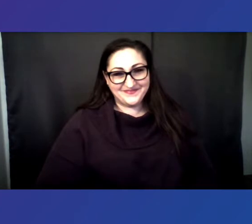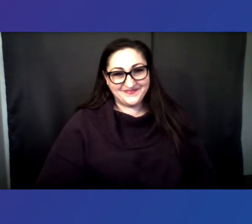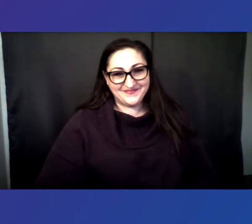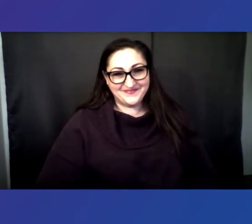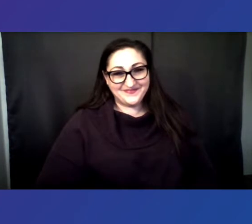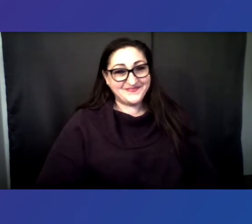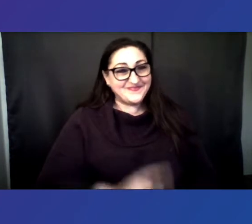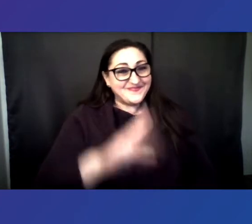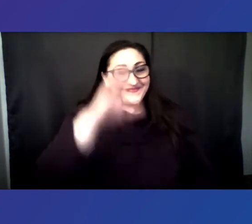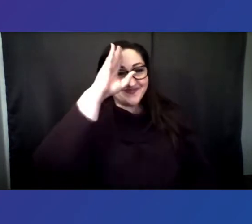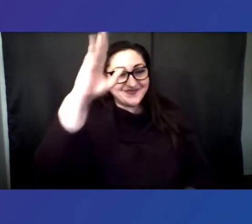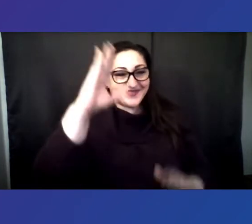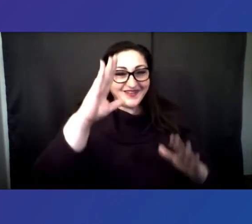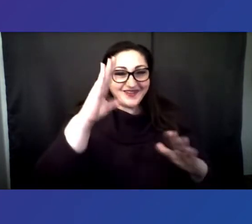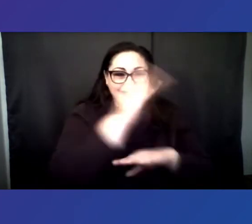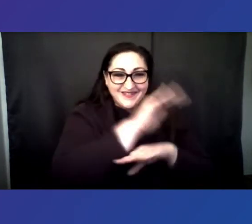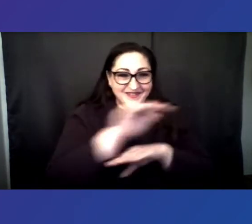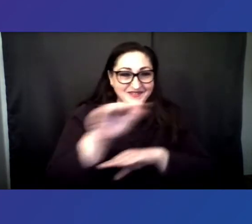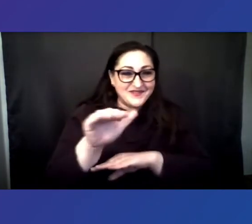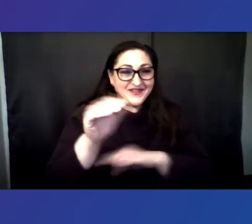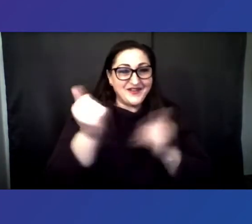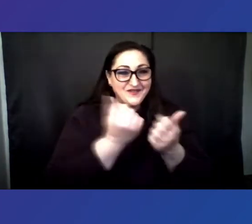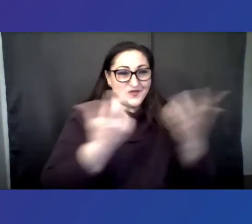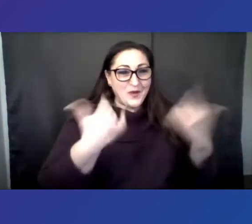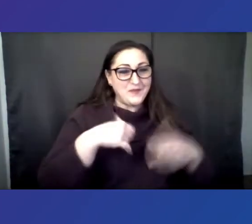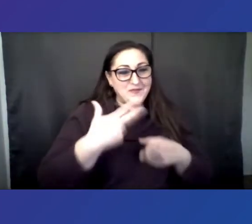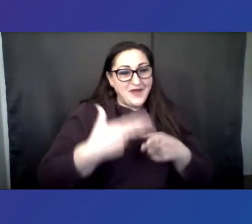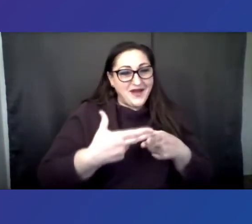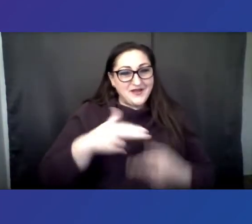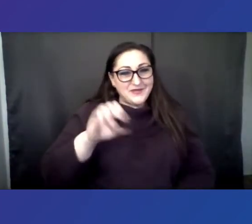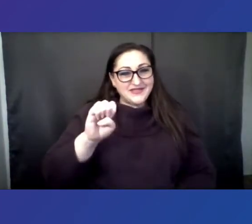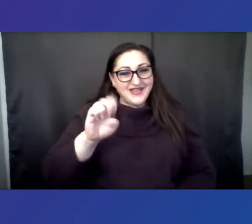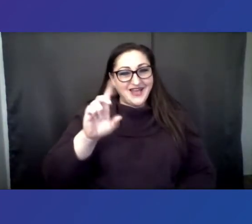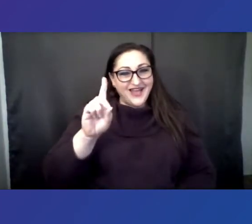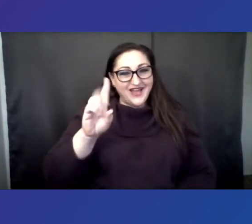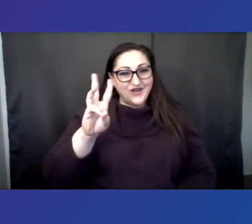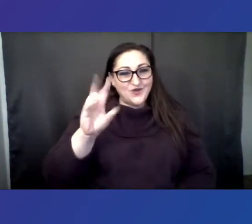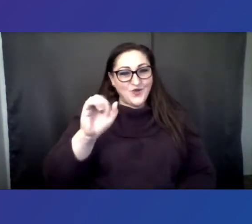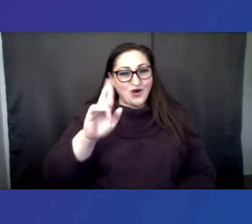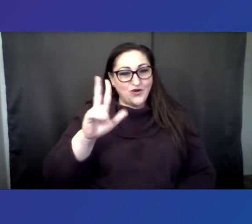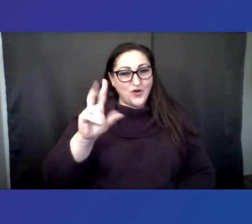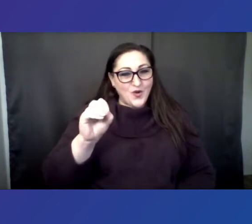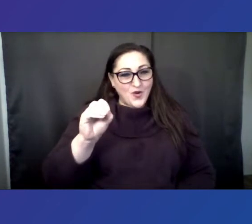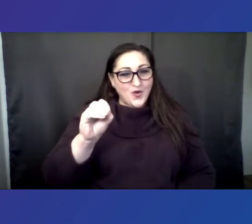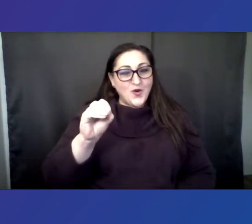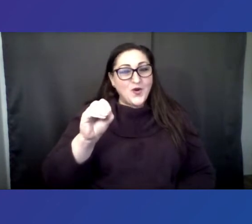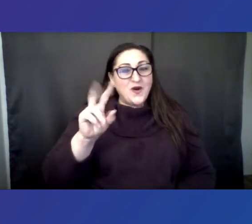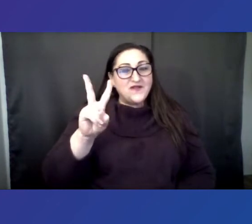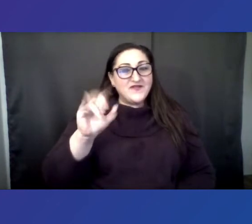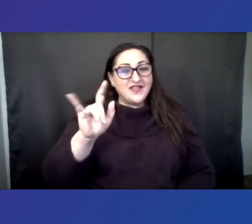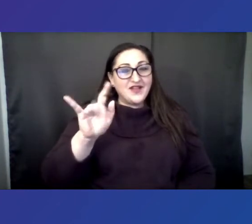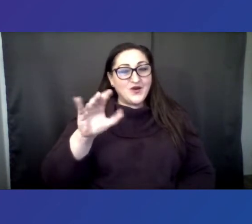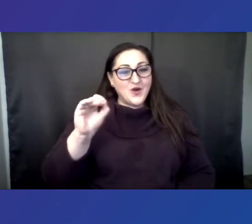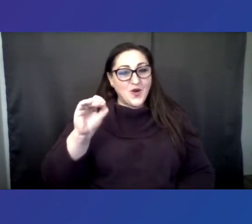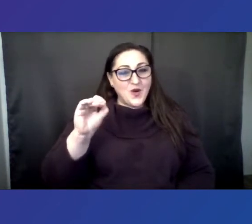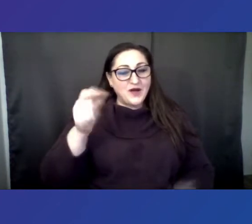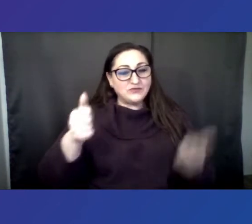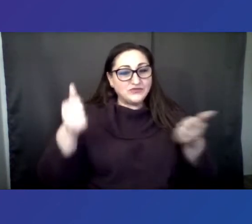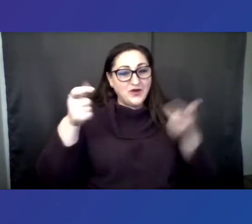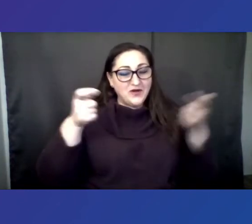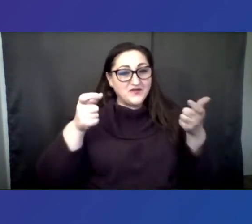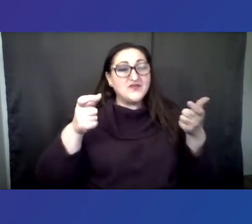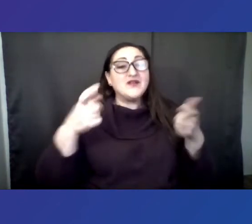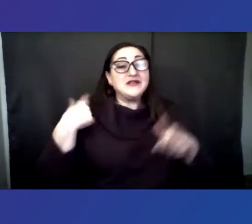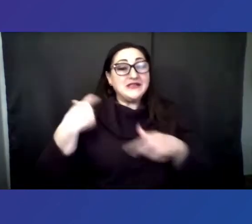Good evening, everyone. My name is Eduardo Valero, and I'm the Artistic Director and CEO of Ballet Hispanico. My pronouns